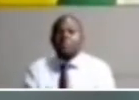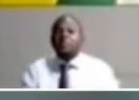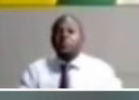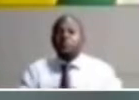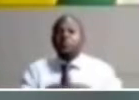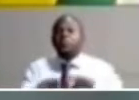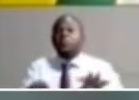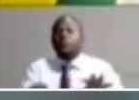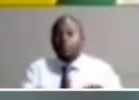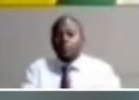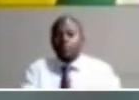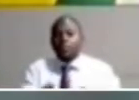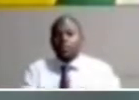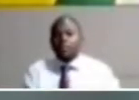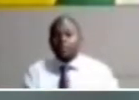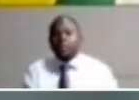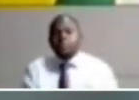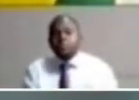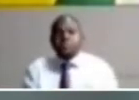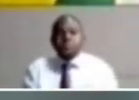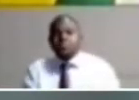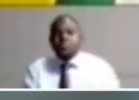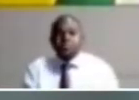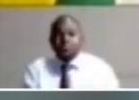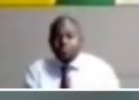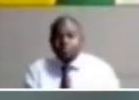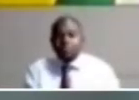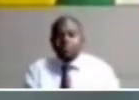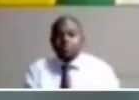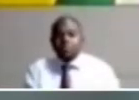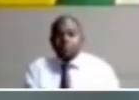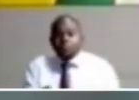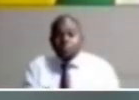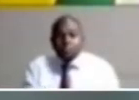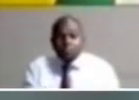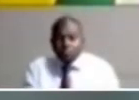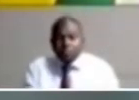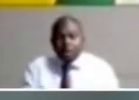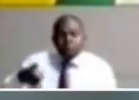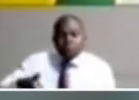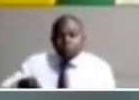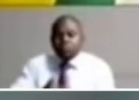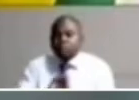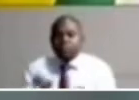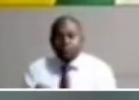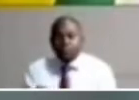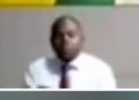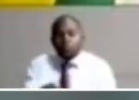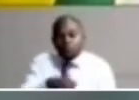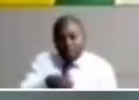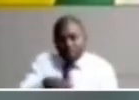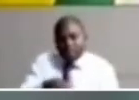infected by handling the unsterilized trolleys within the supermarket.